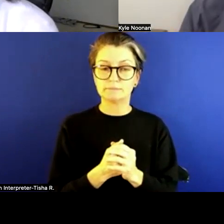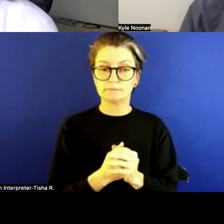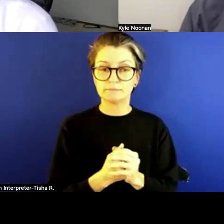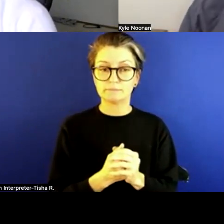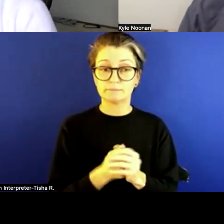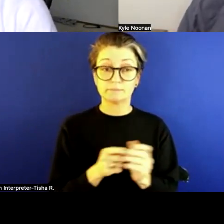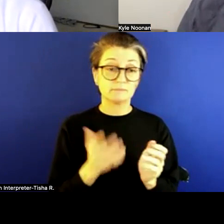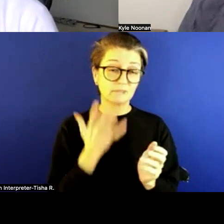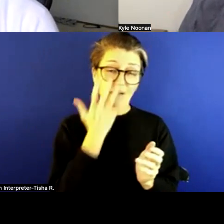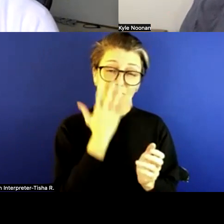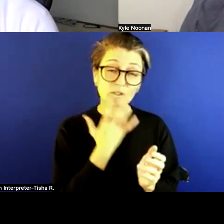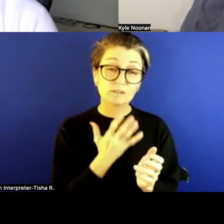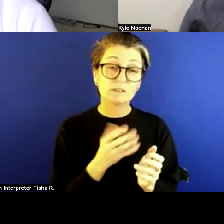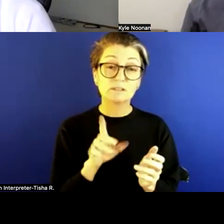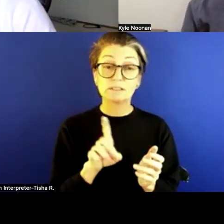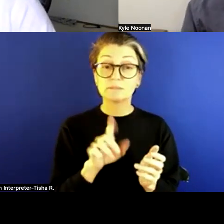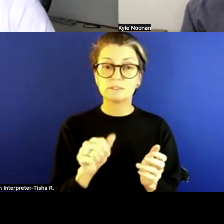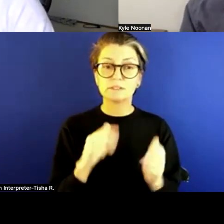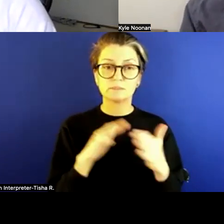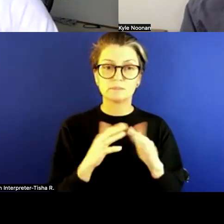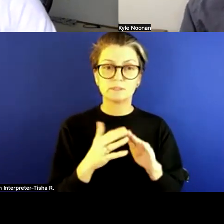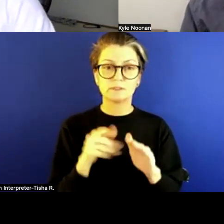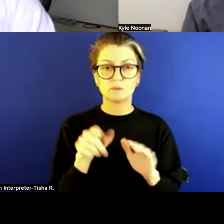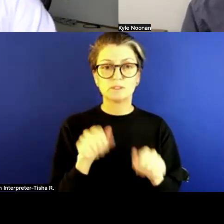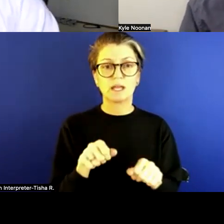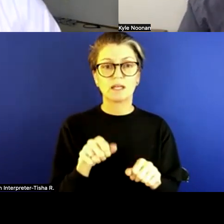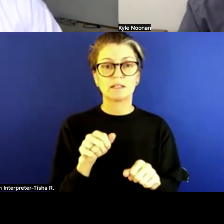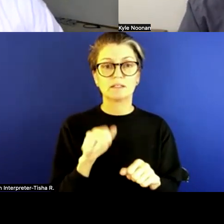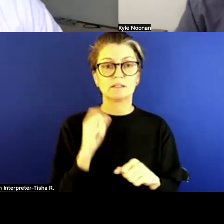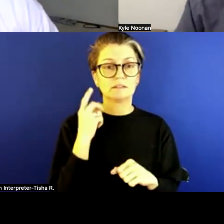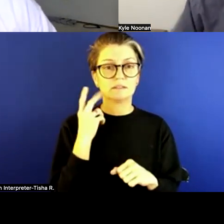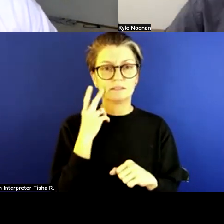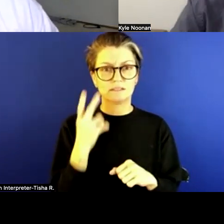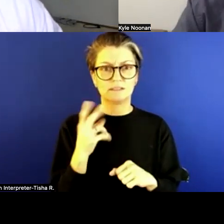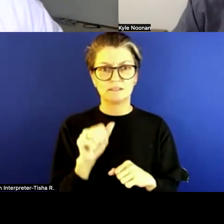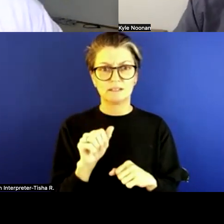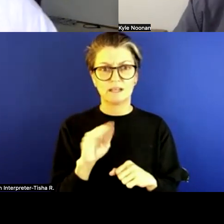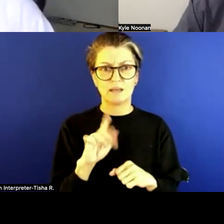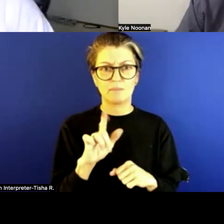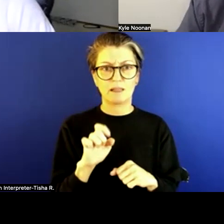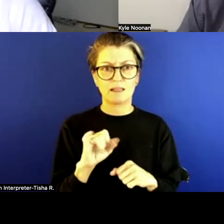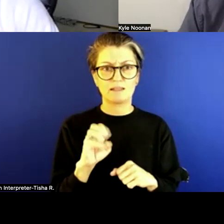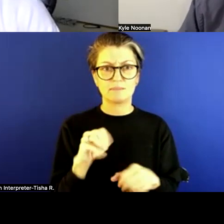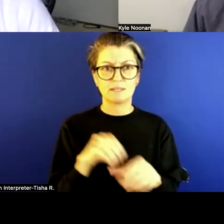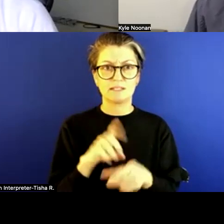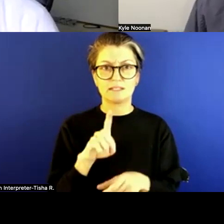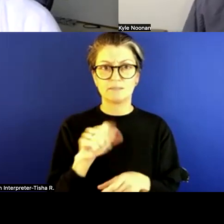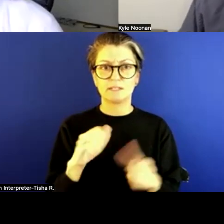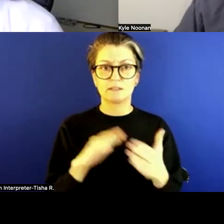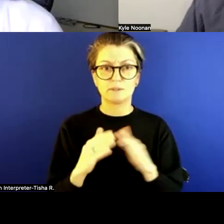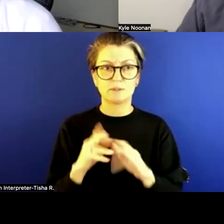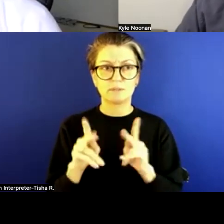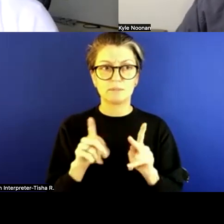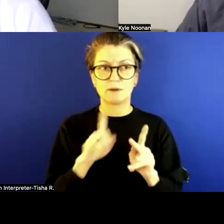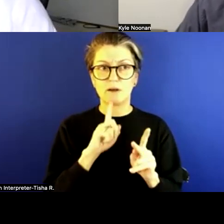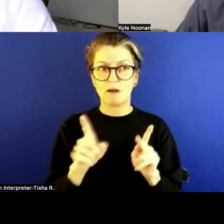unfortunately, there are, in the disability community, you could face ableism within the disability community, where people are comparing your